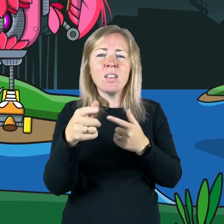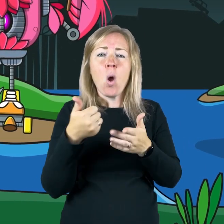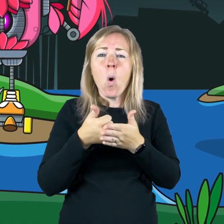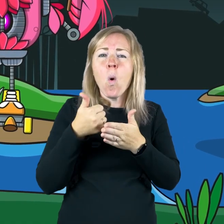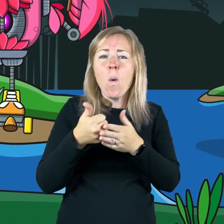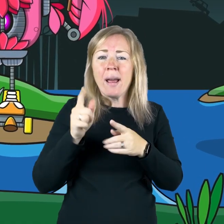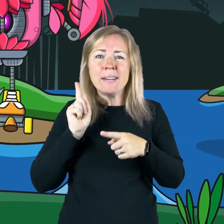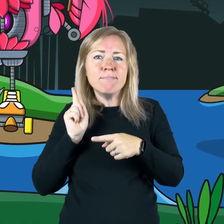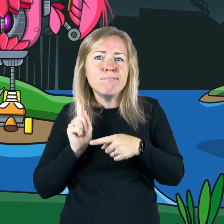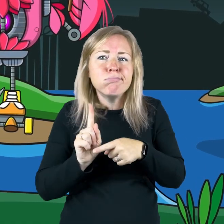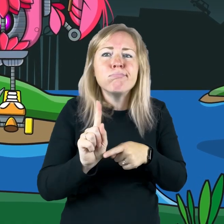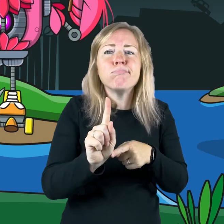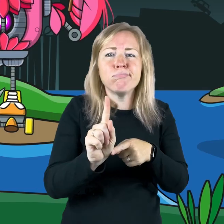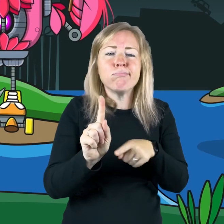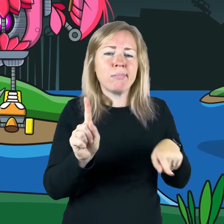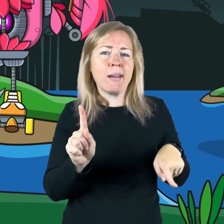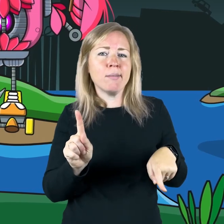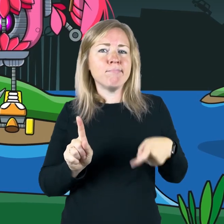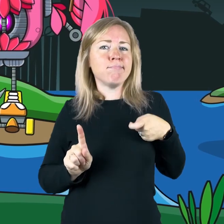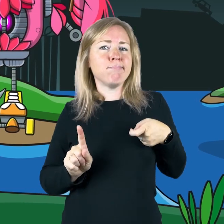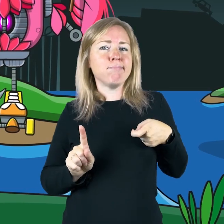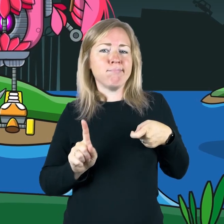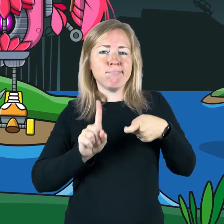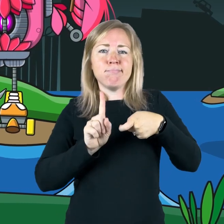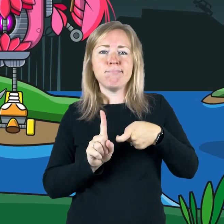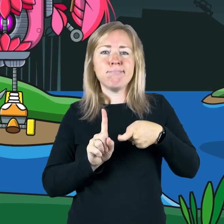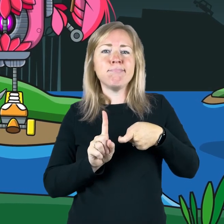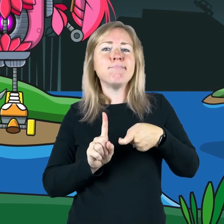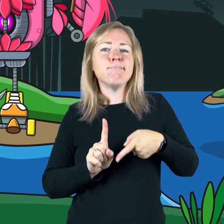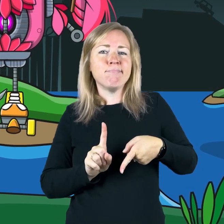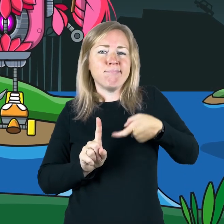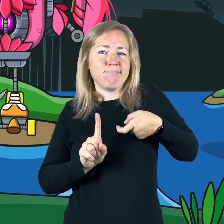skate, her other leg bent elegantly at the knee.